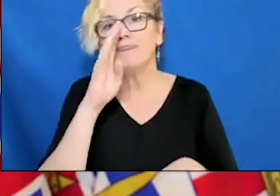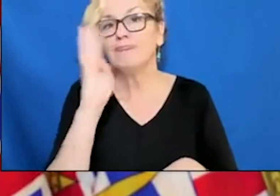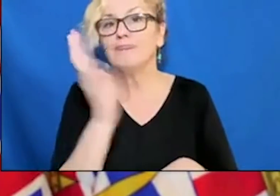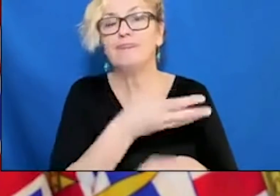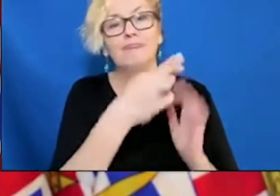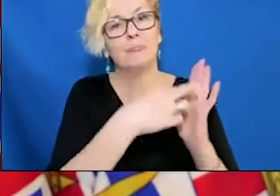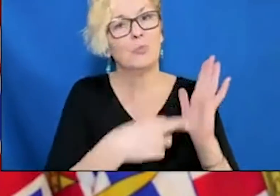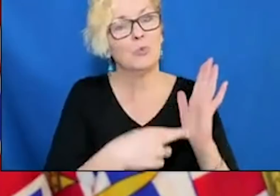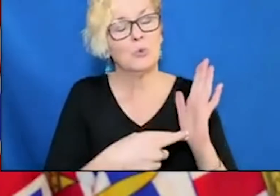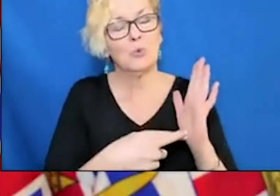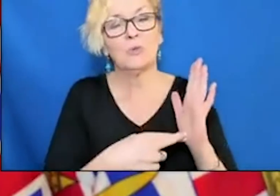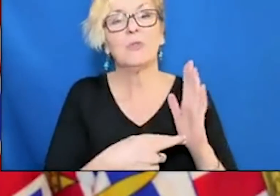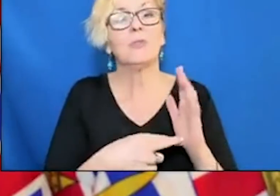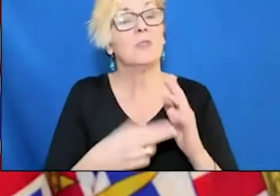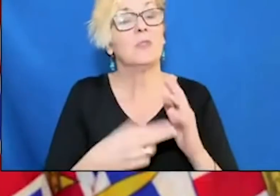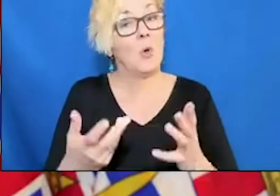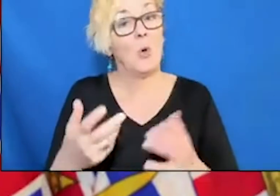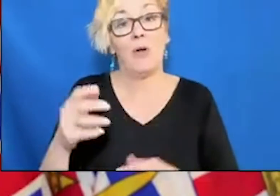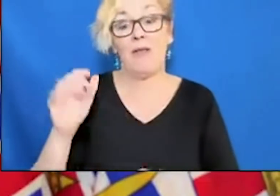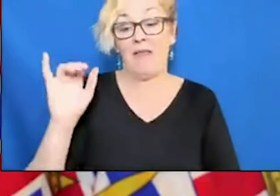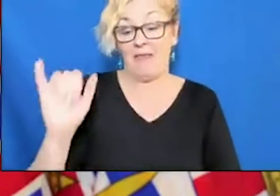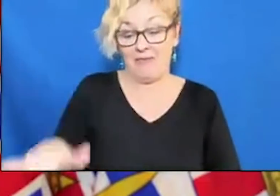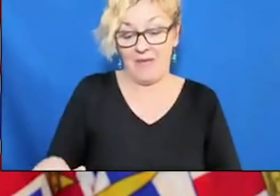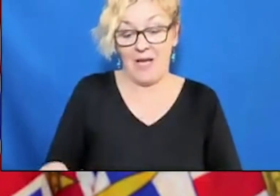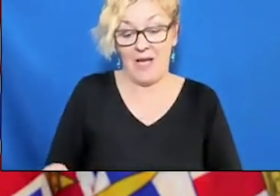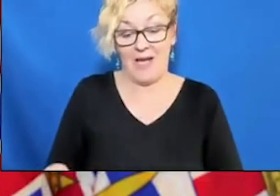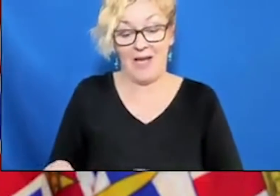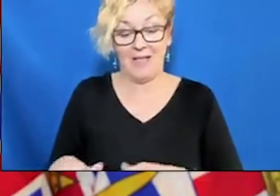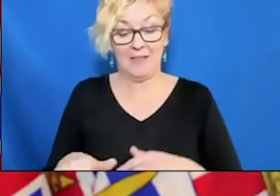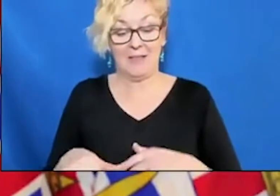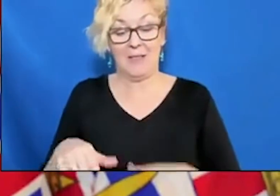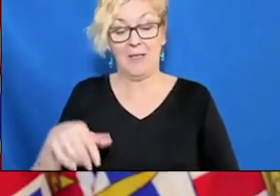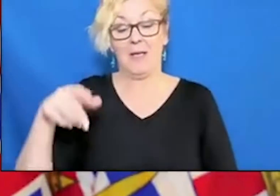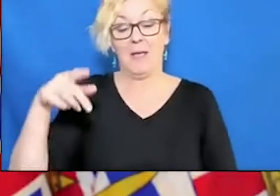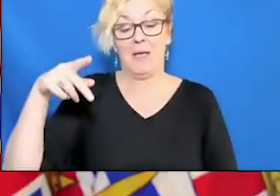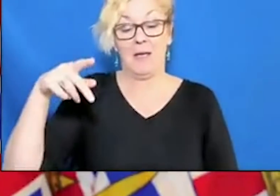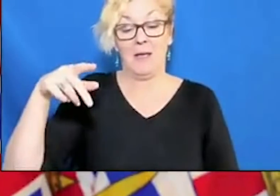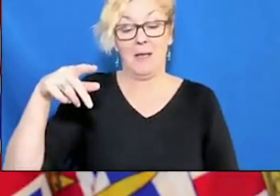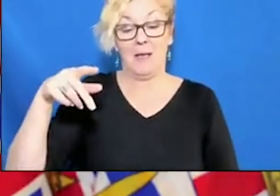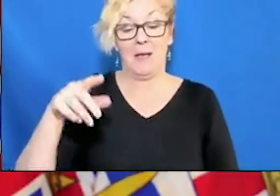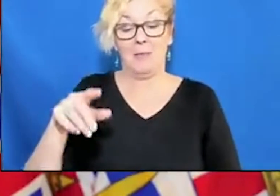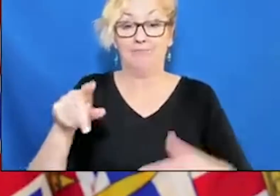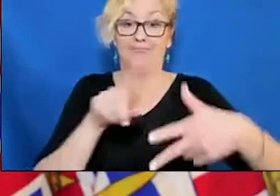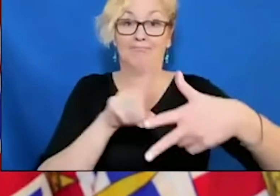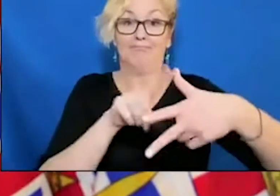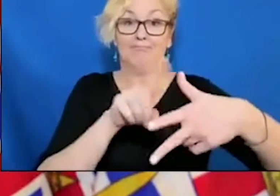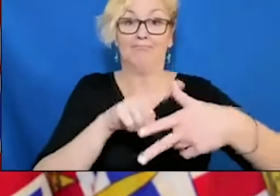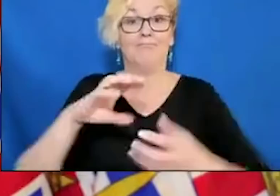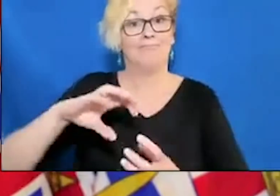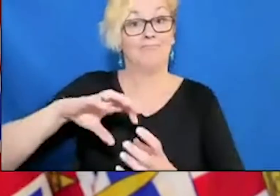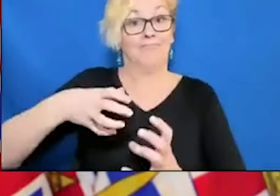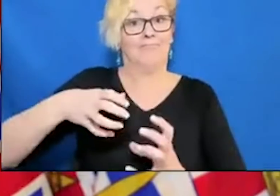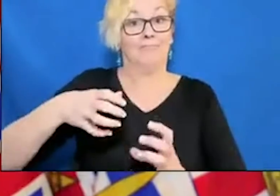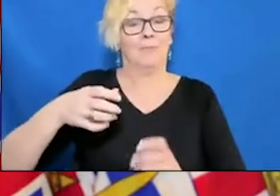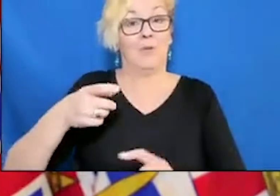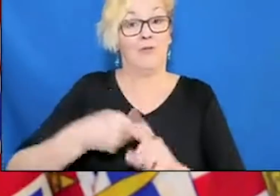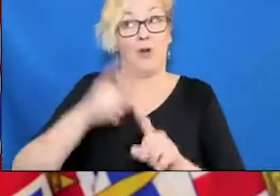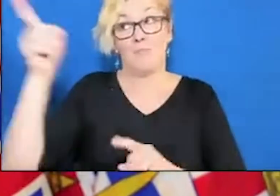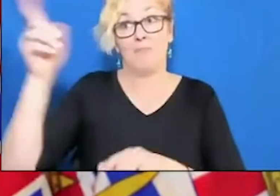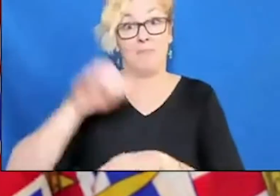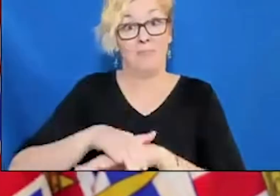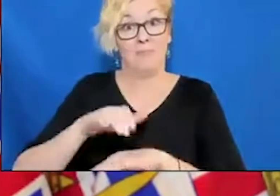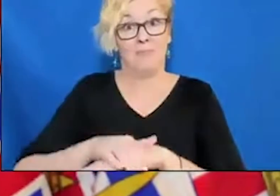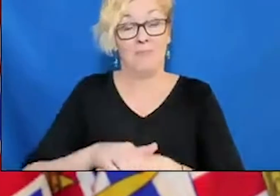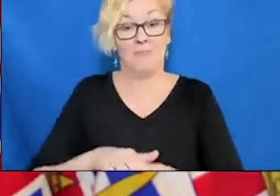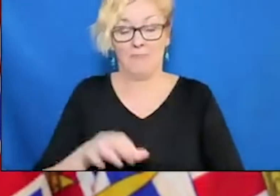the B.1.1.7 variant is more transmissible. It's much easier to spread it with even minimal